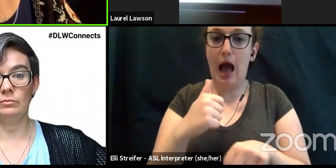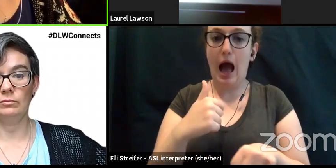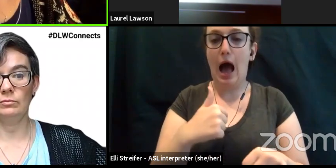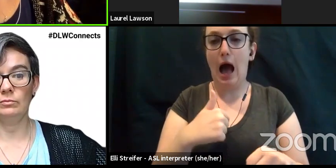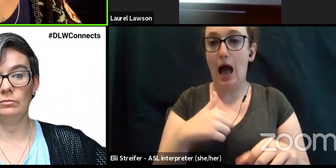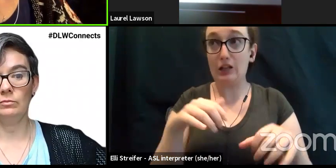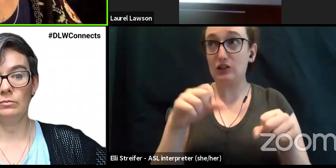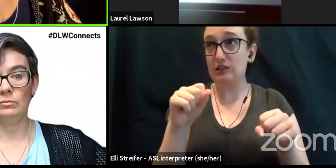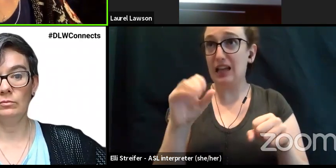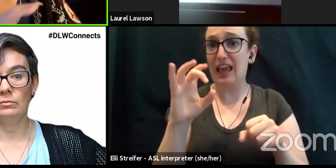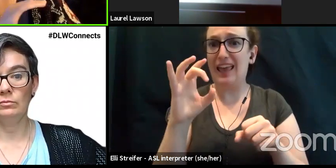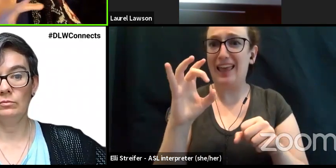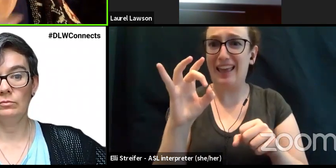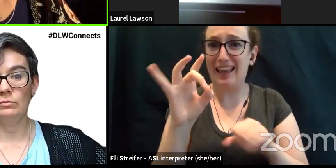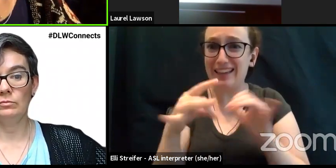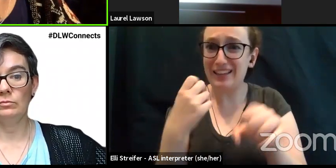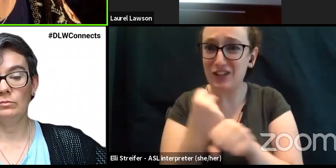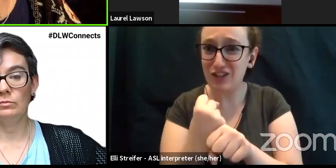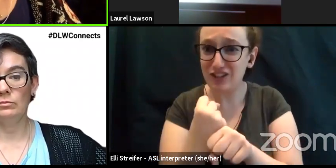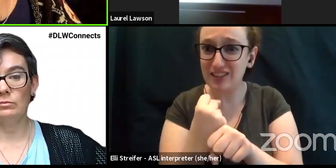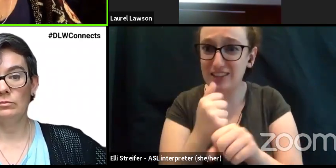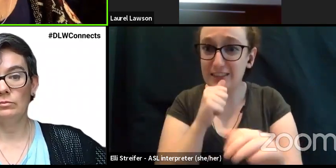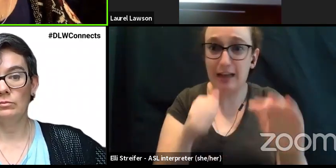first at least 8 years completely